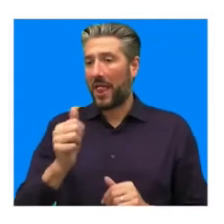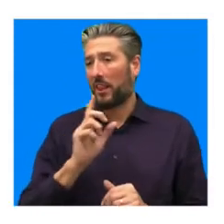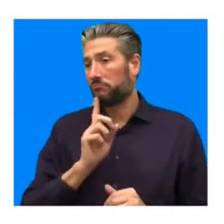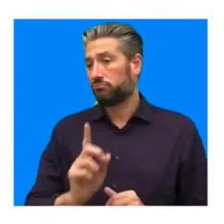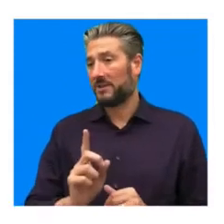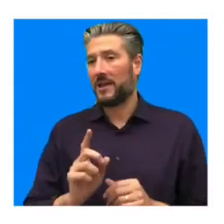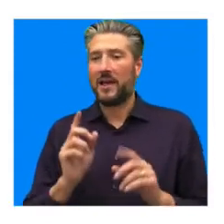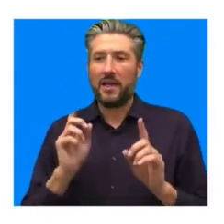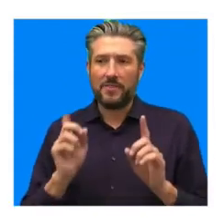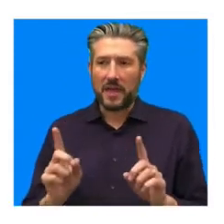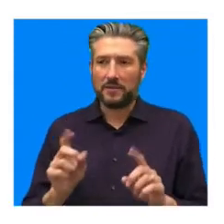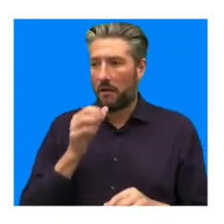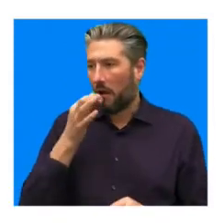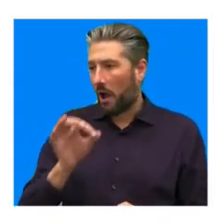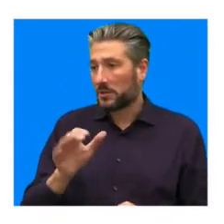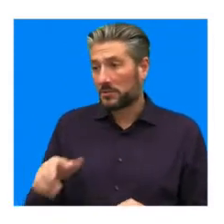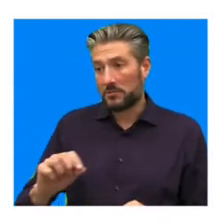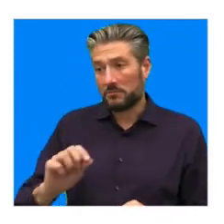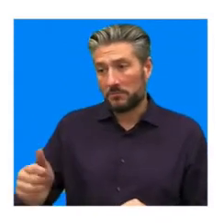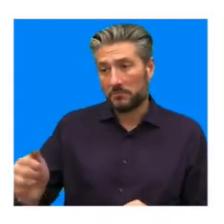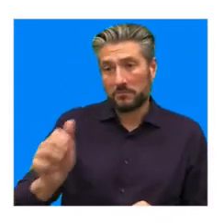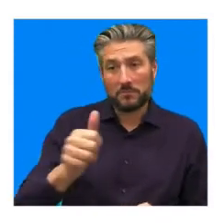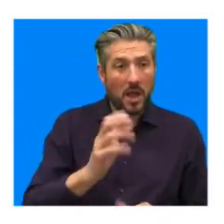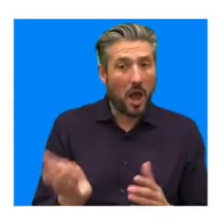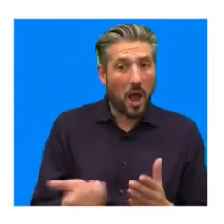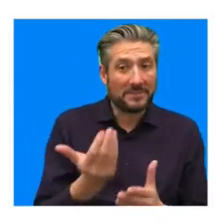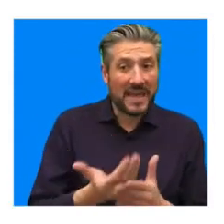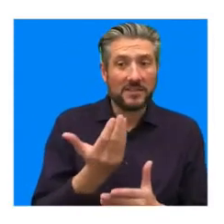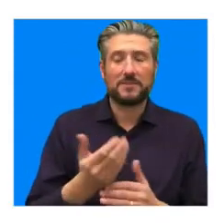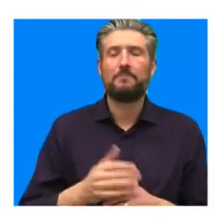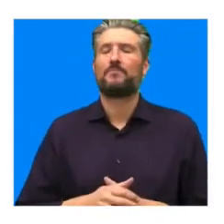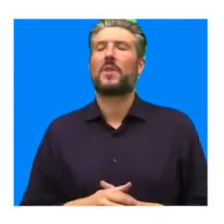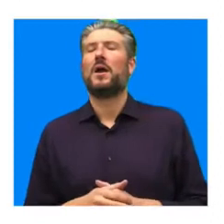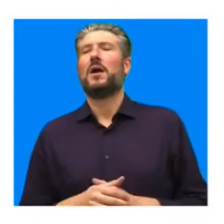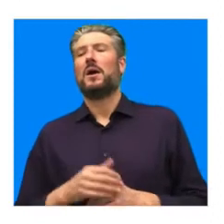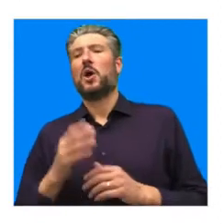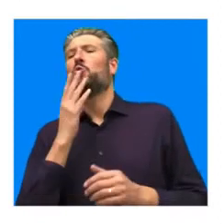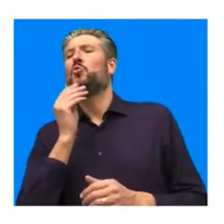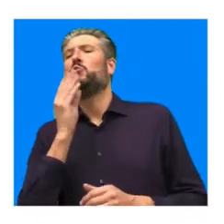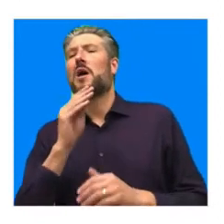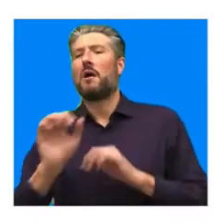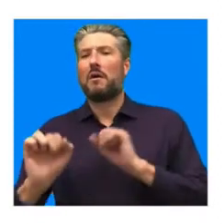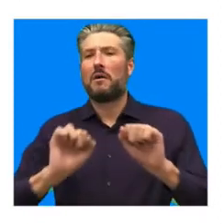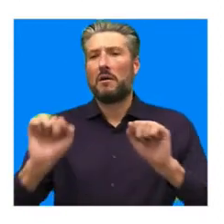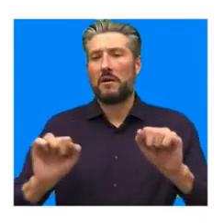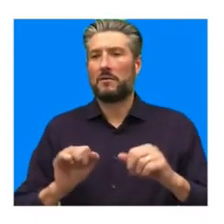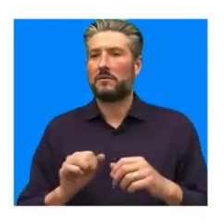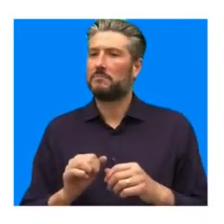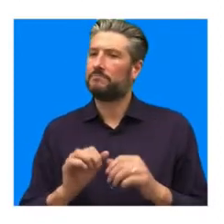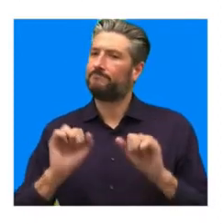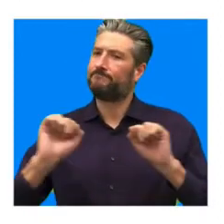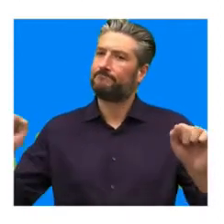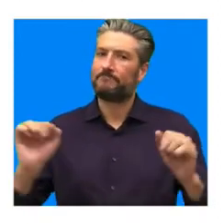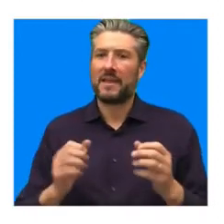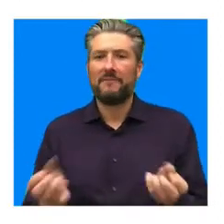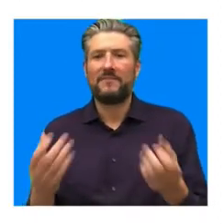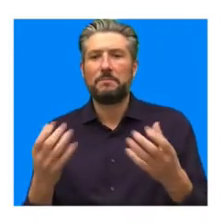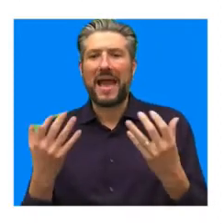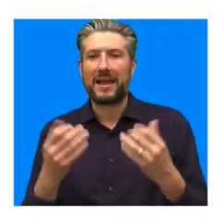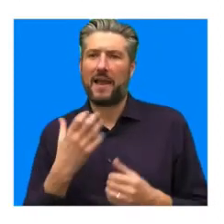to. So on the feedback from end users, and broadly, there are three key areas of concern. I'll start